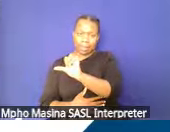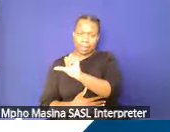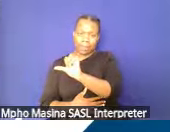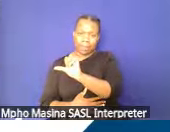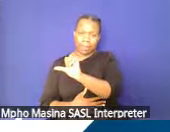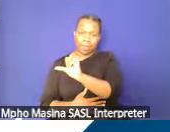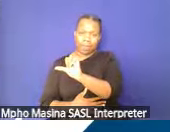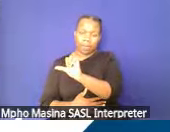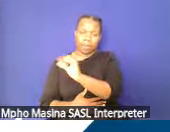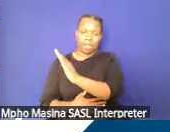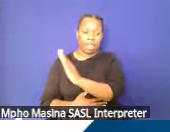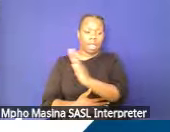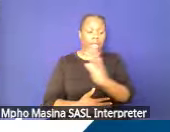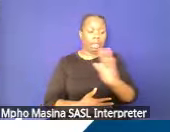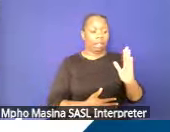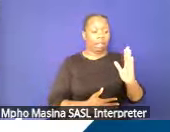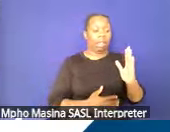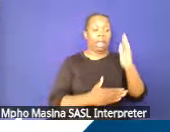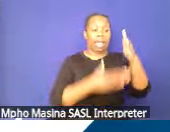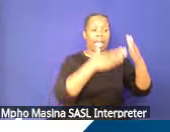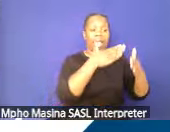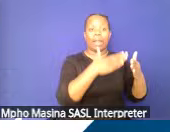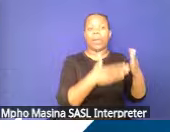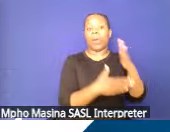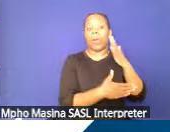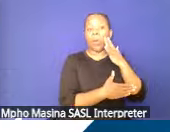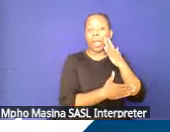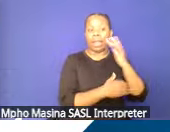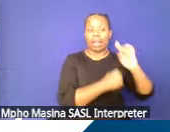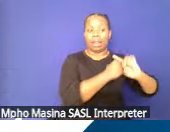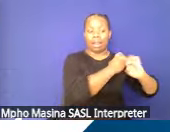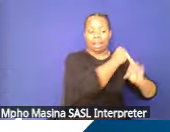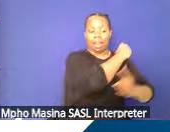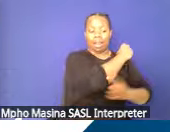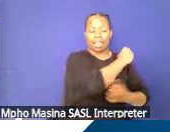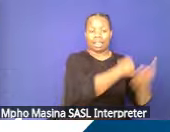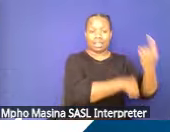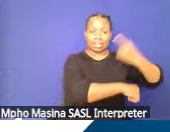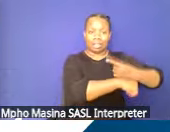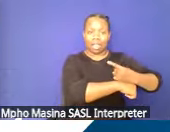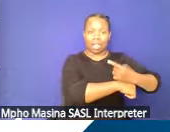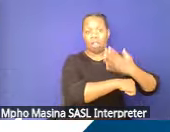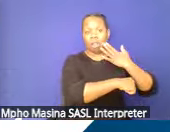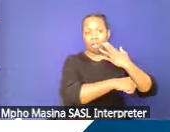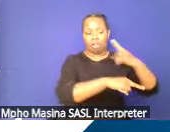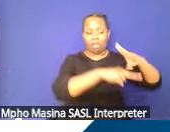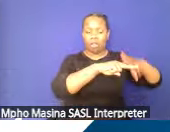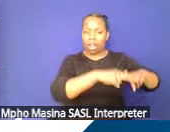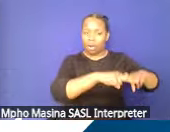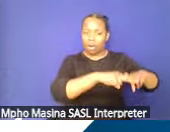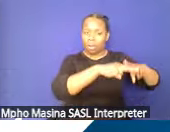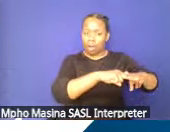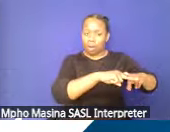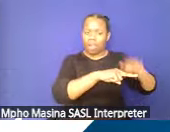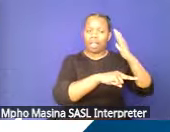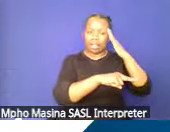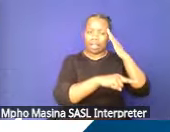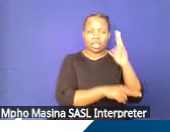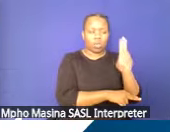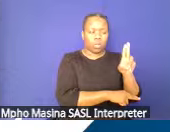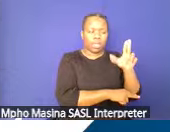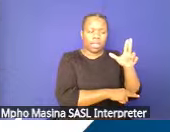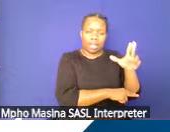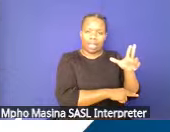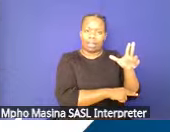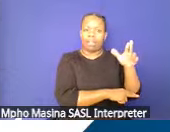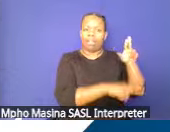and it will end on the last day of February, I think it's 28 February